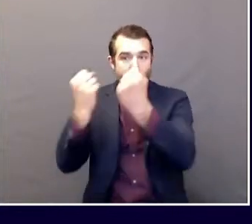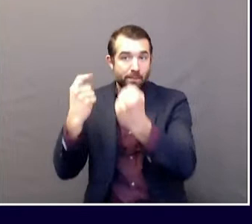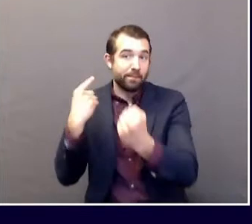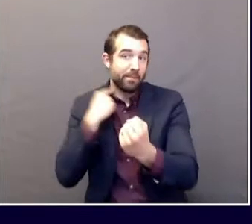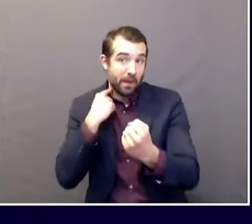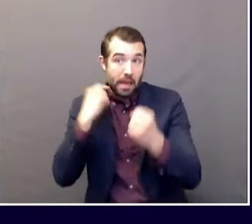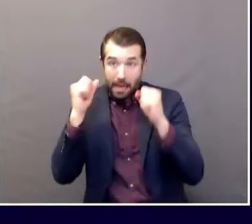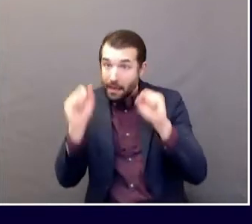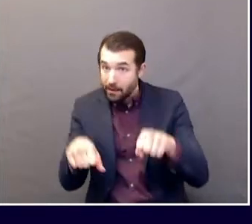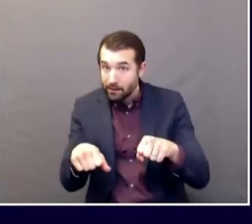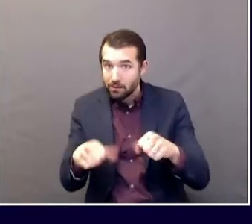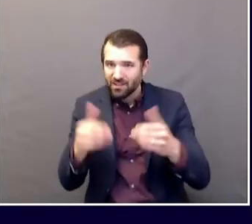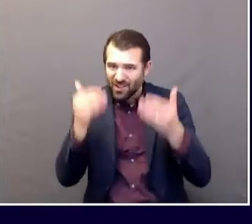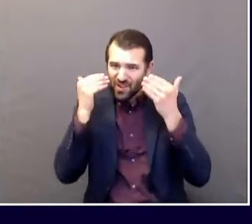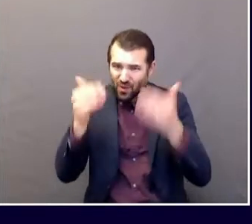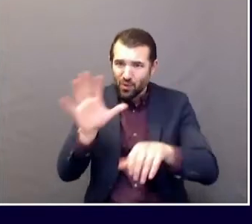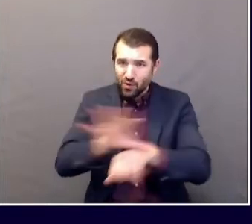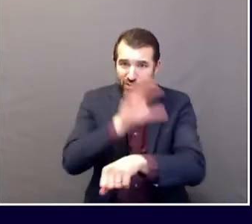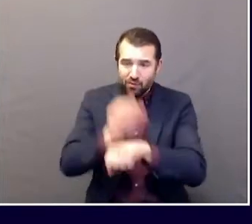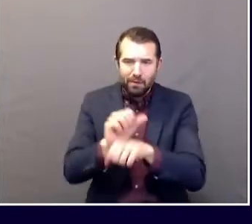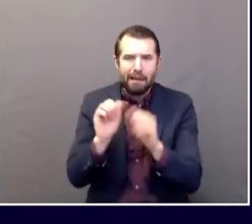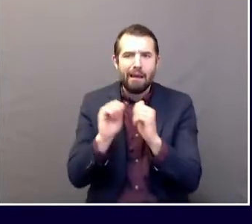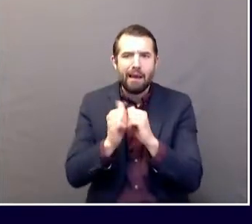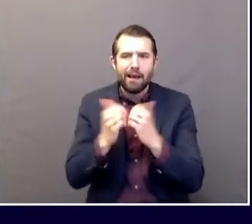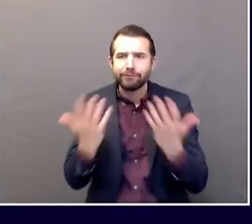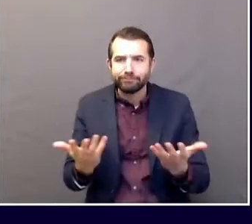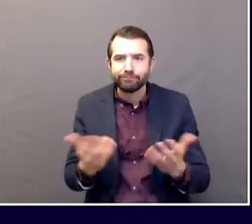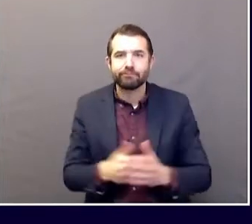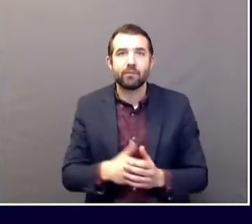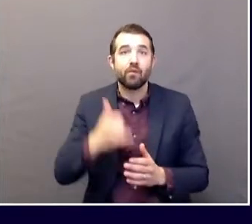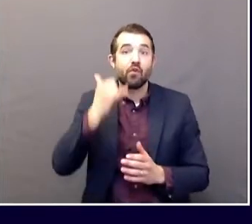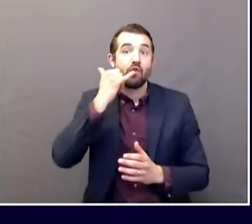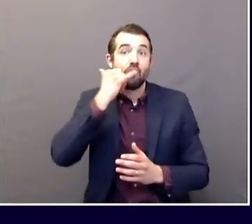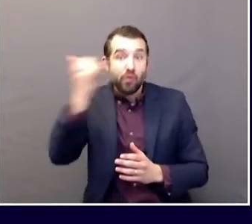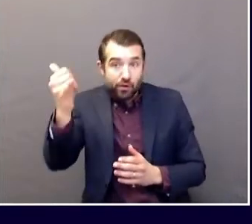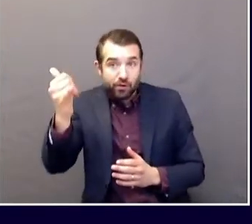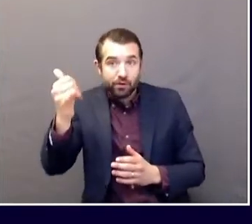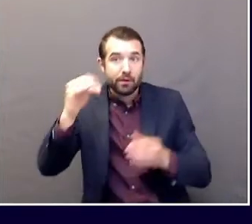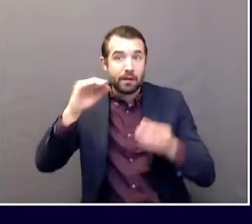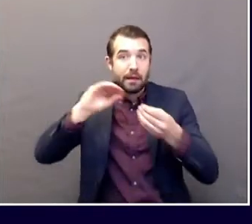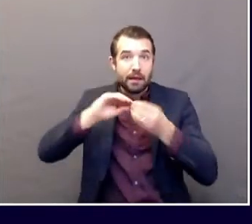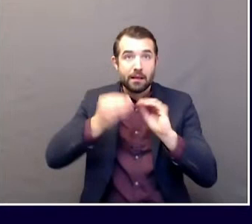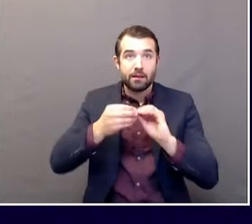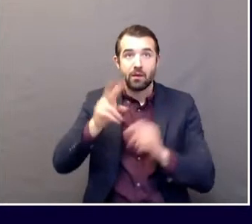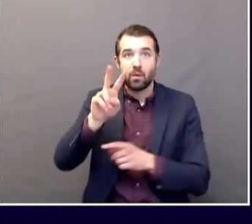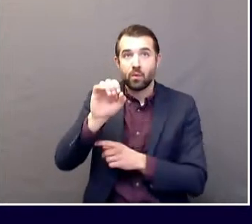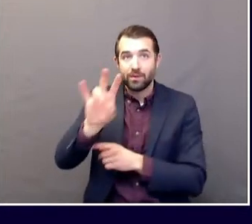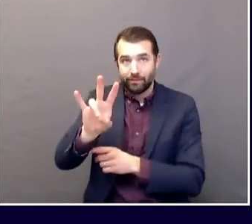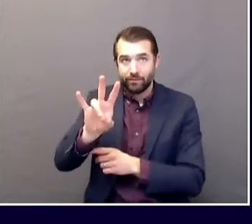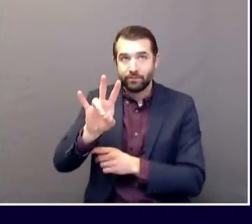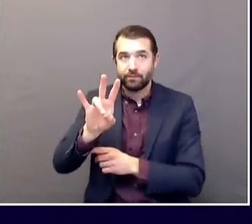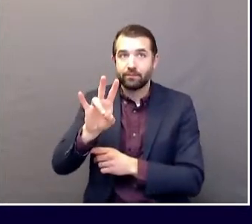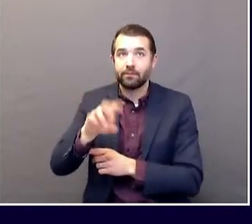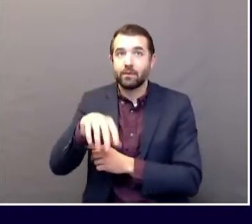2 ways. You can do so by phone by calling